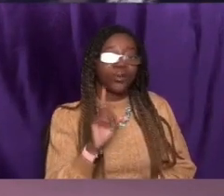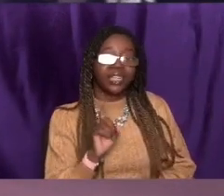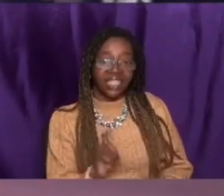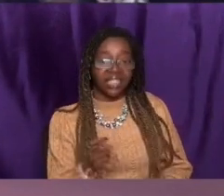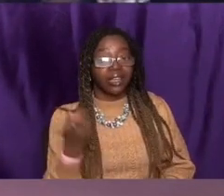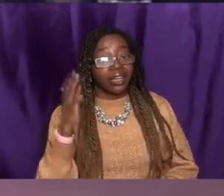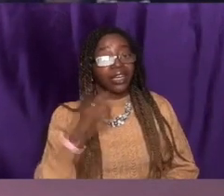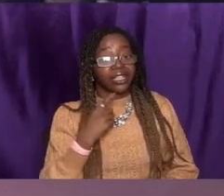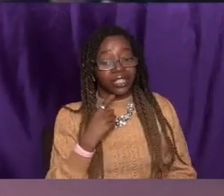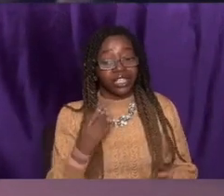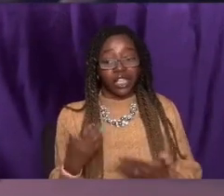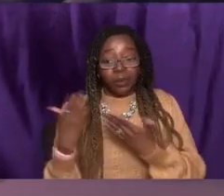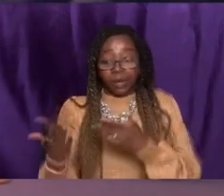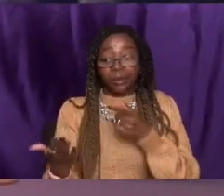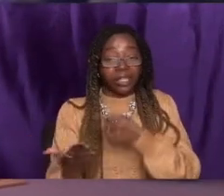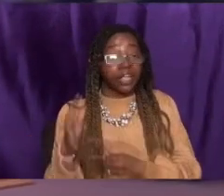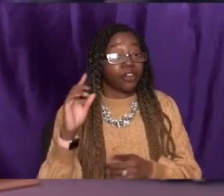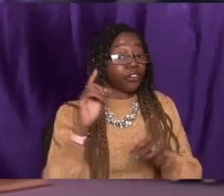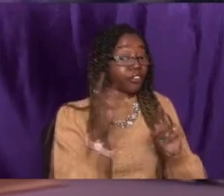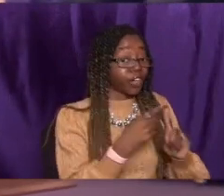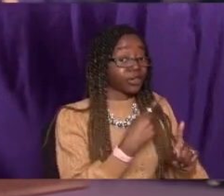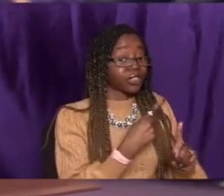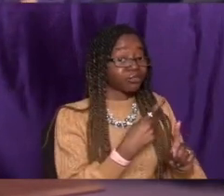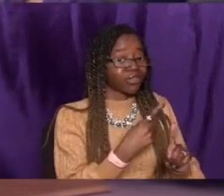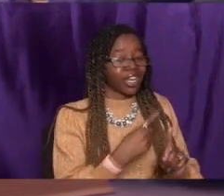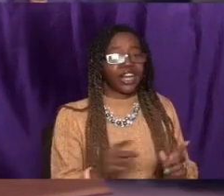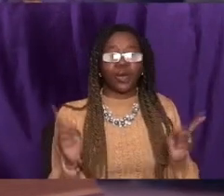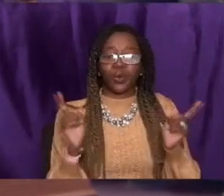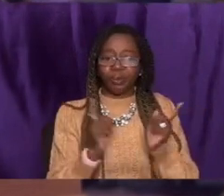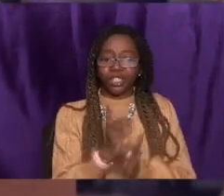God says, put me there first, and I'll meet your need.